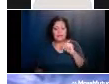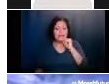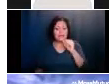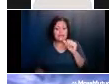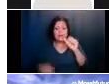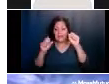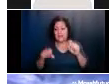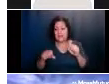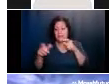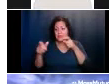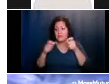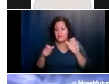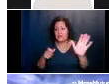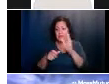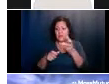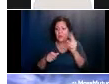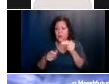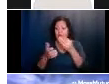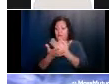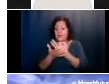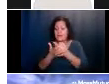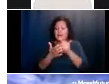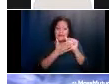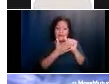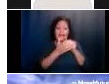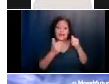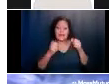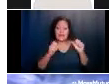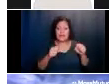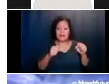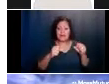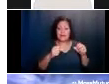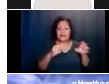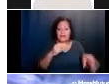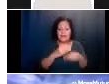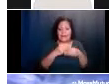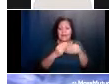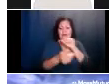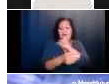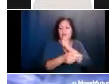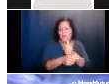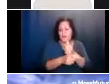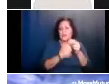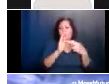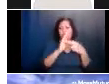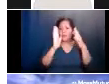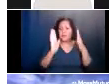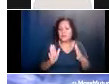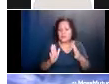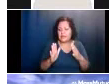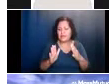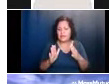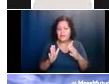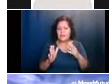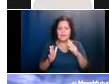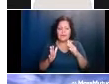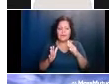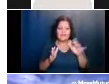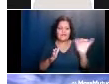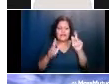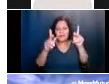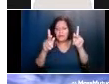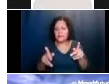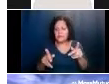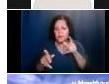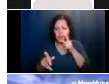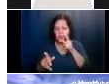manage their own finances, the account can have an authorized representative. That could be a person that is a